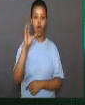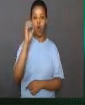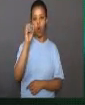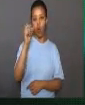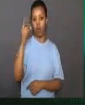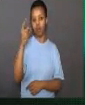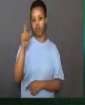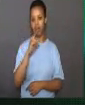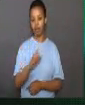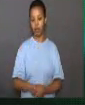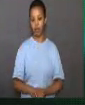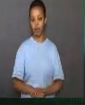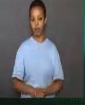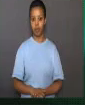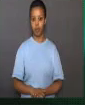C12H22O11.